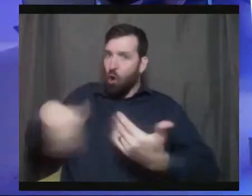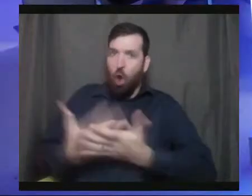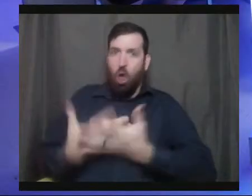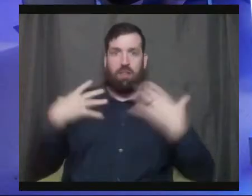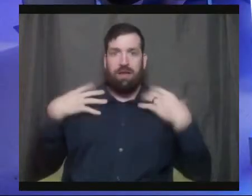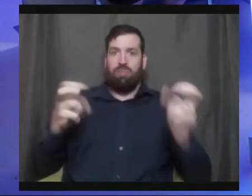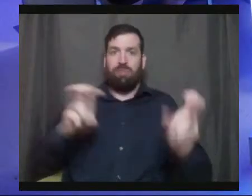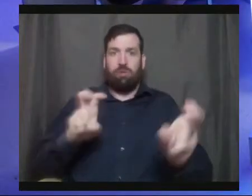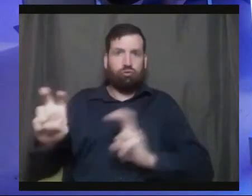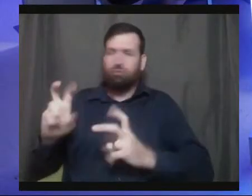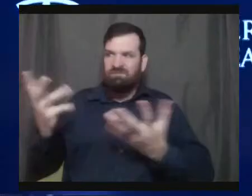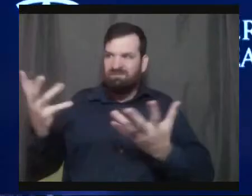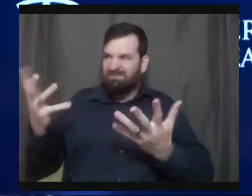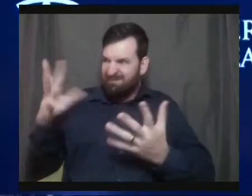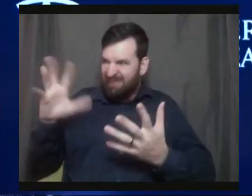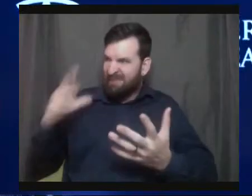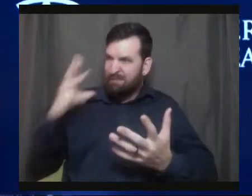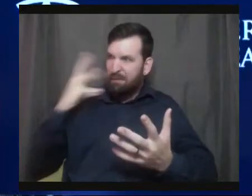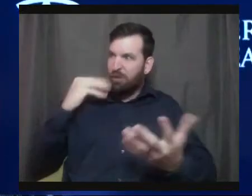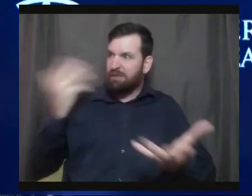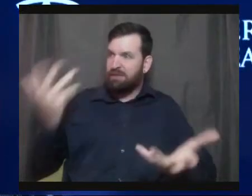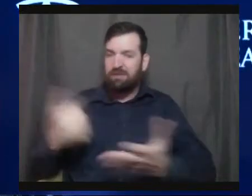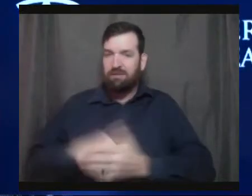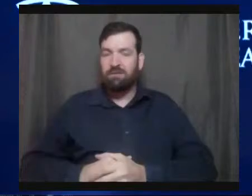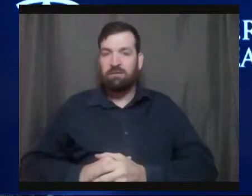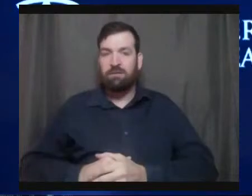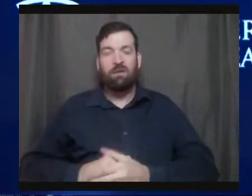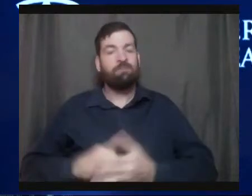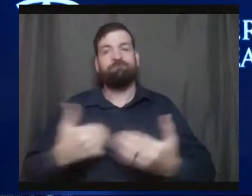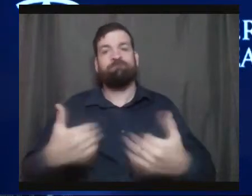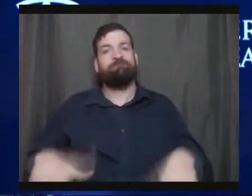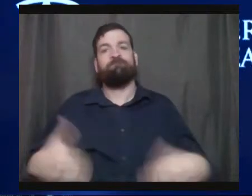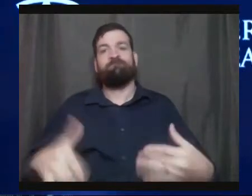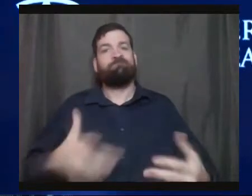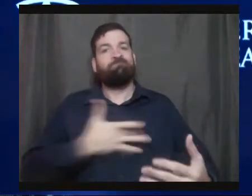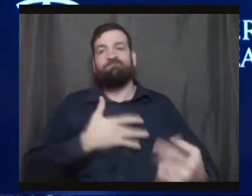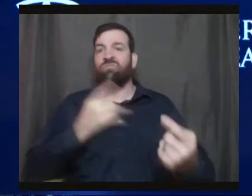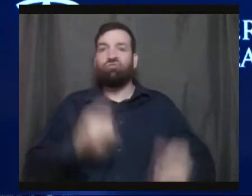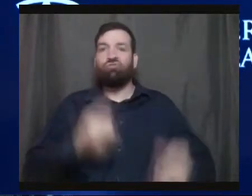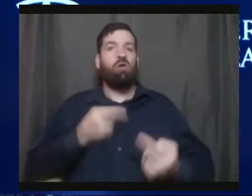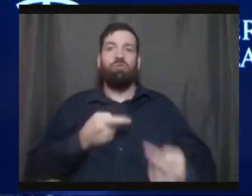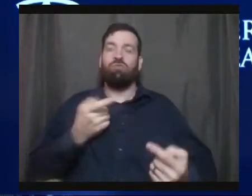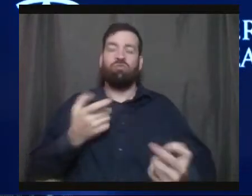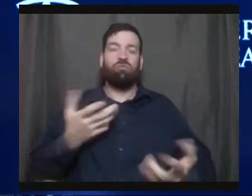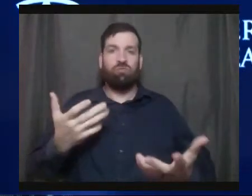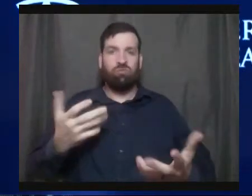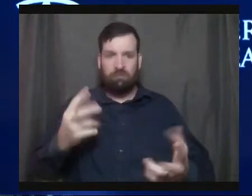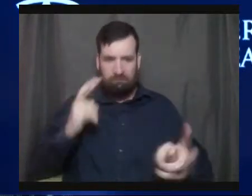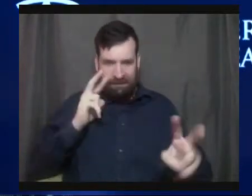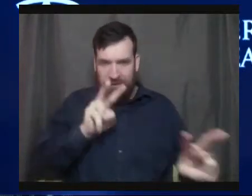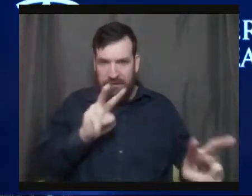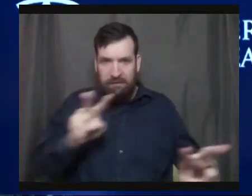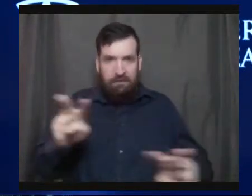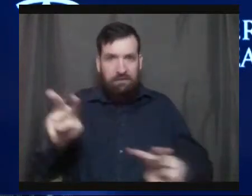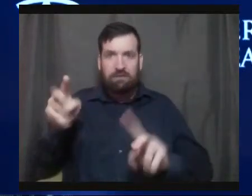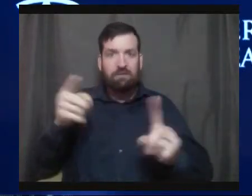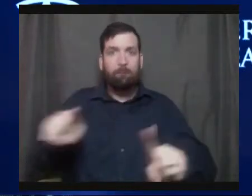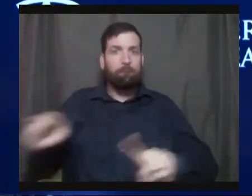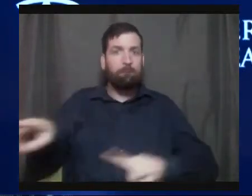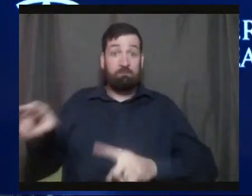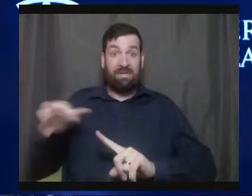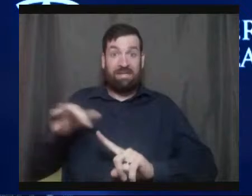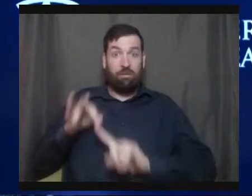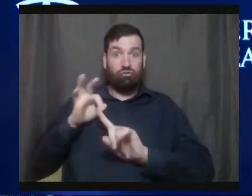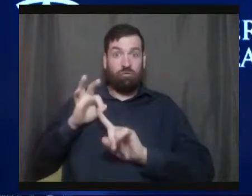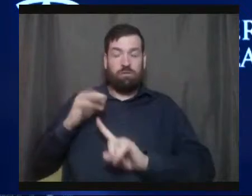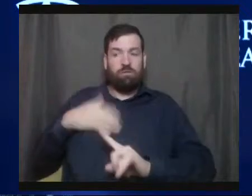that like It for was you to see? It was a struggle to watch what was happening at that moment, especially for my wife